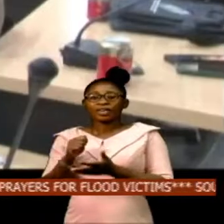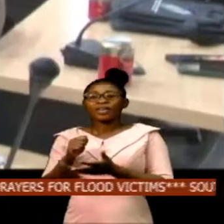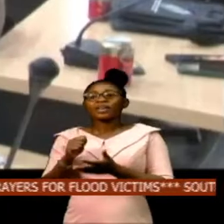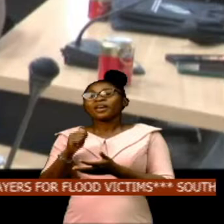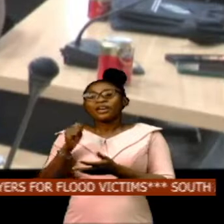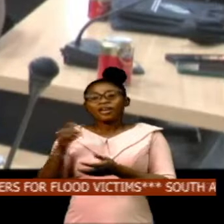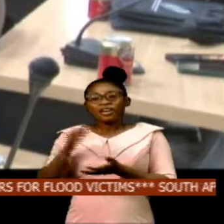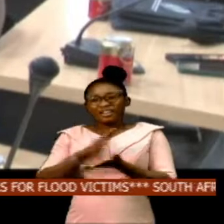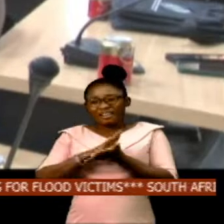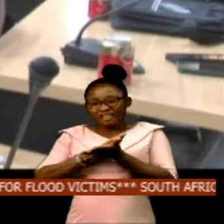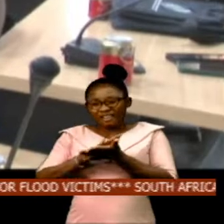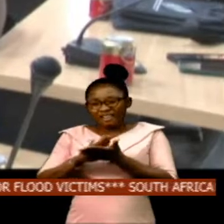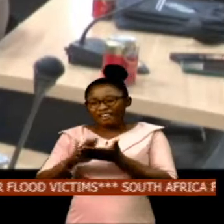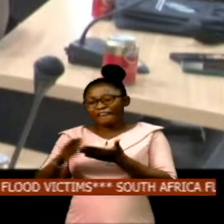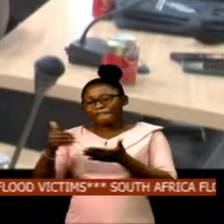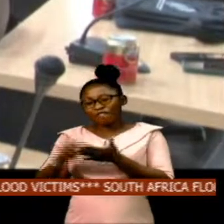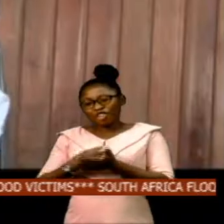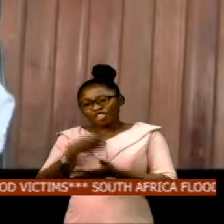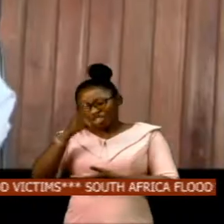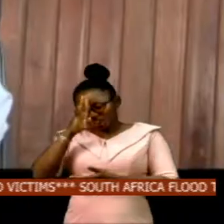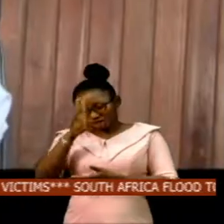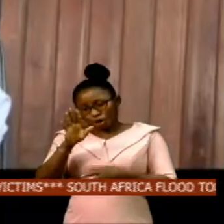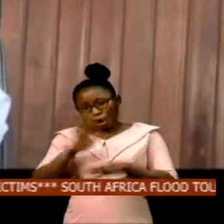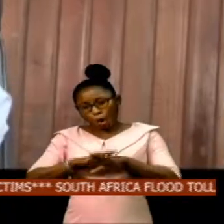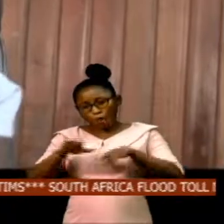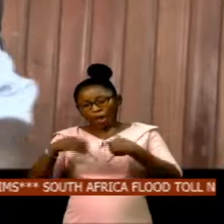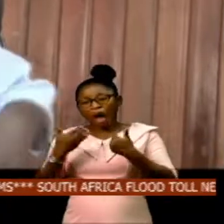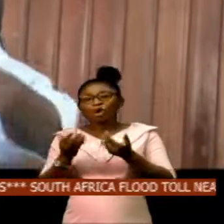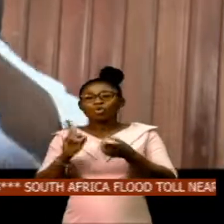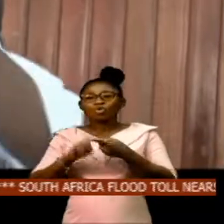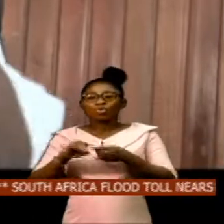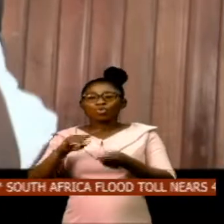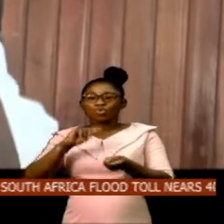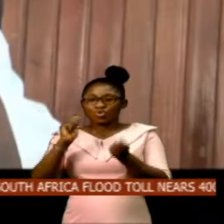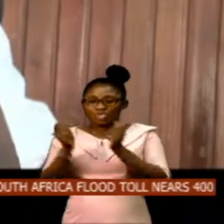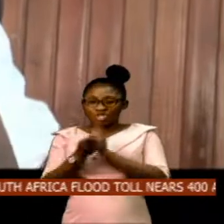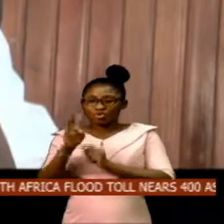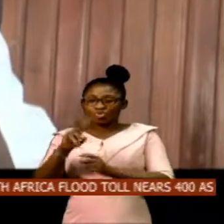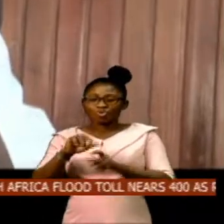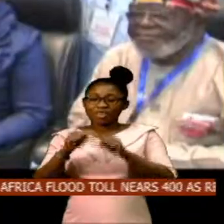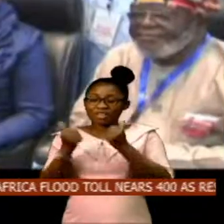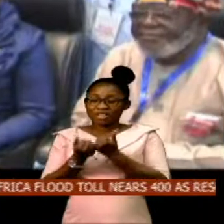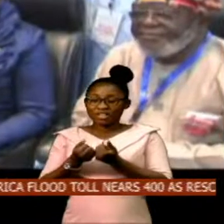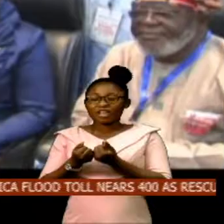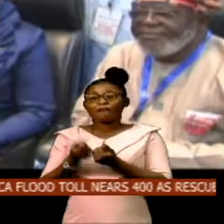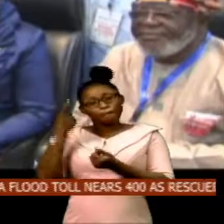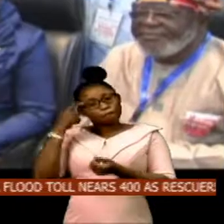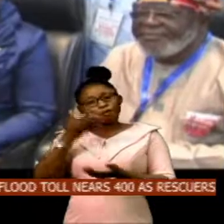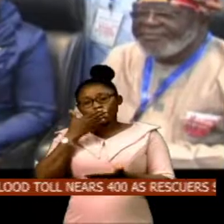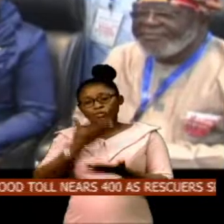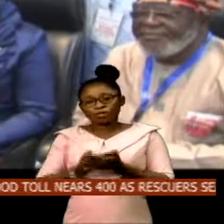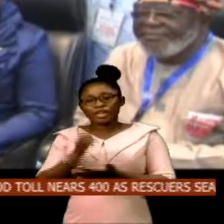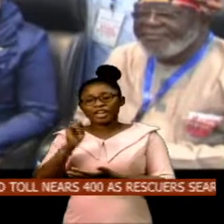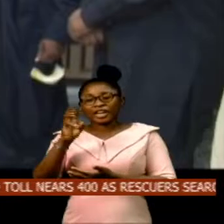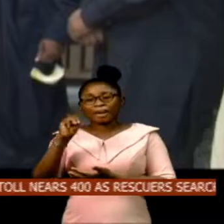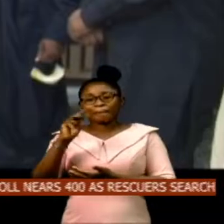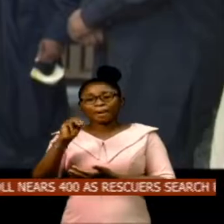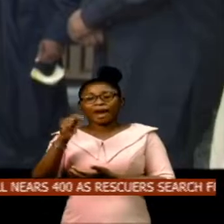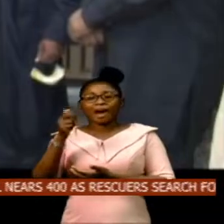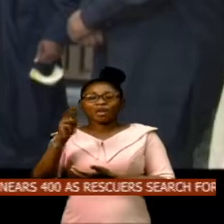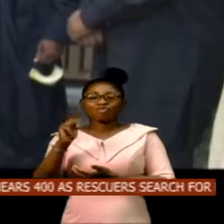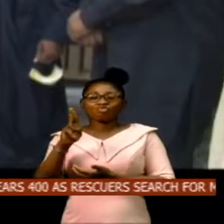seems clear for fresh initiatives on how to turn the two agencies around for good. Emmanuel